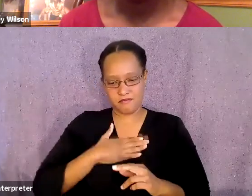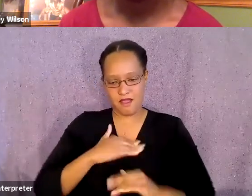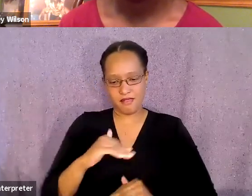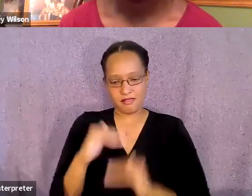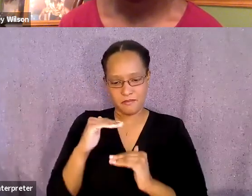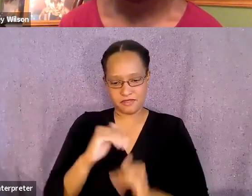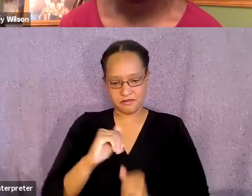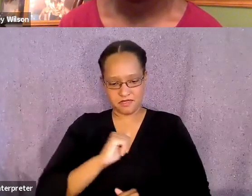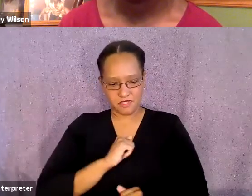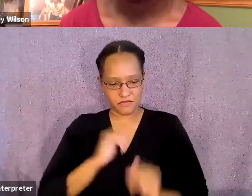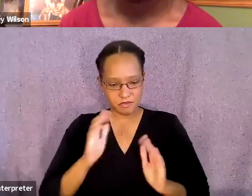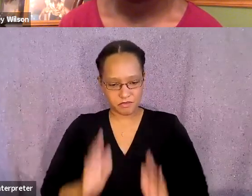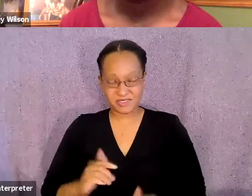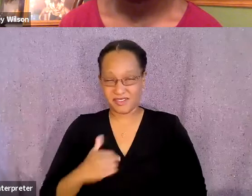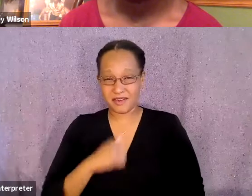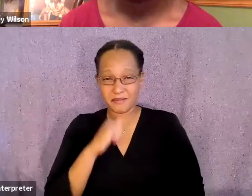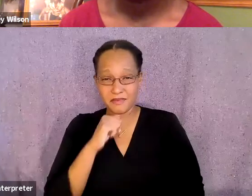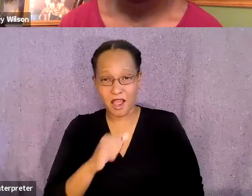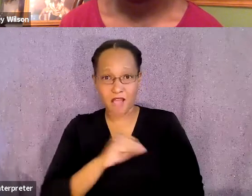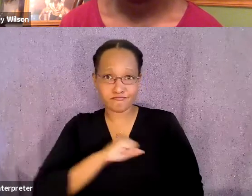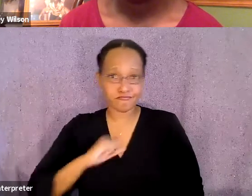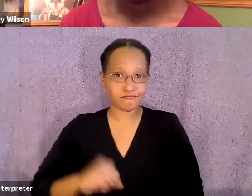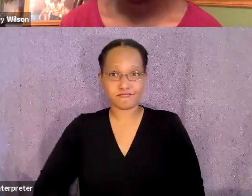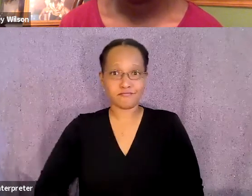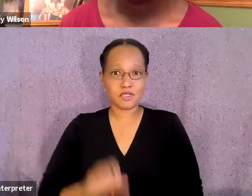know, nor should I place myself in positions